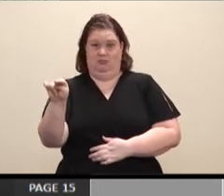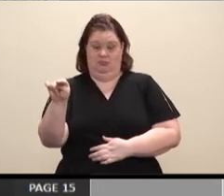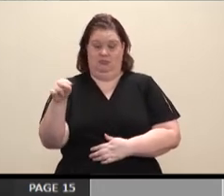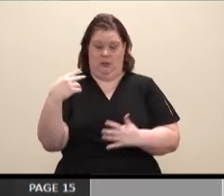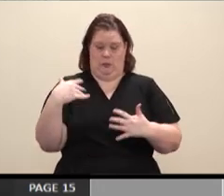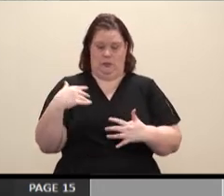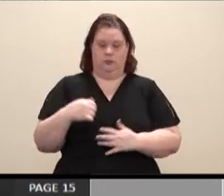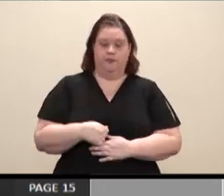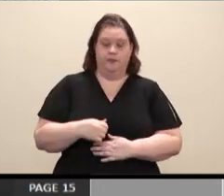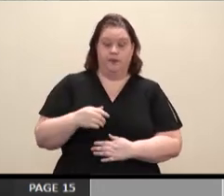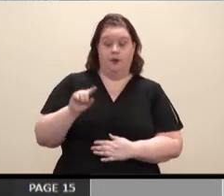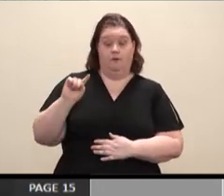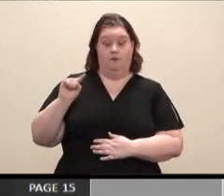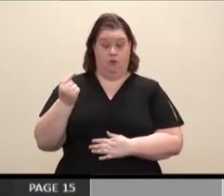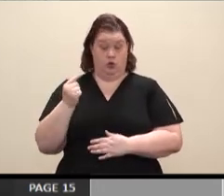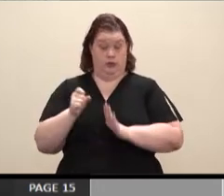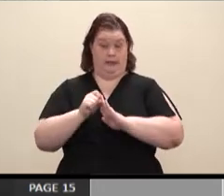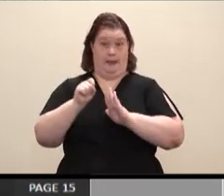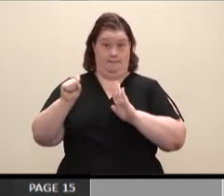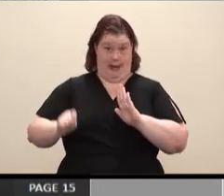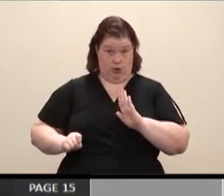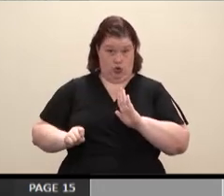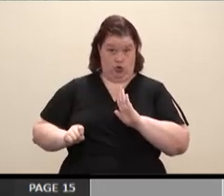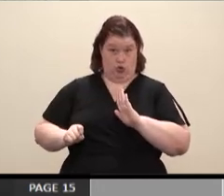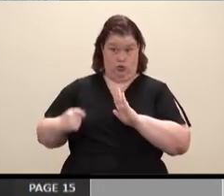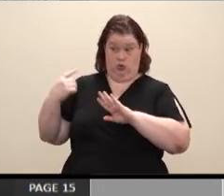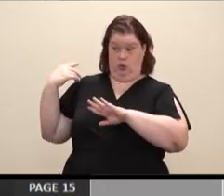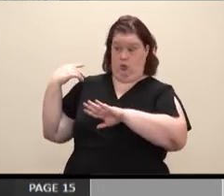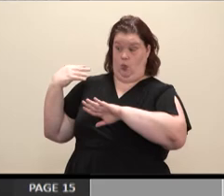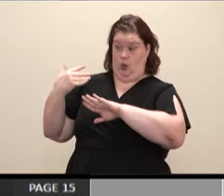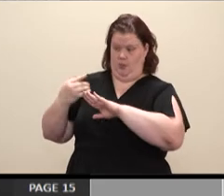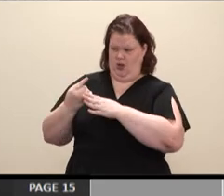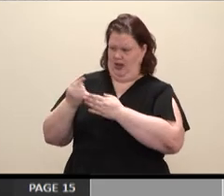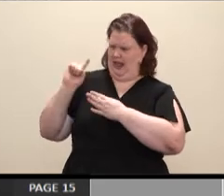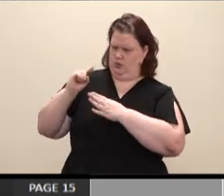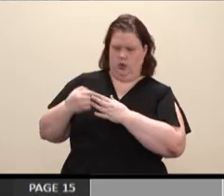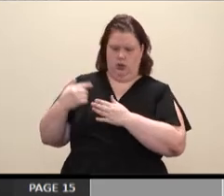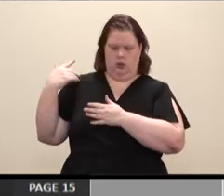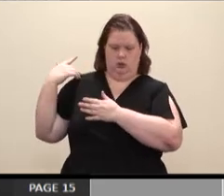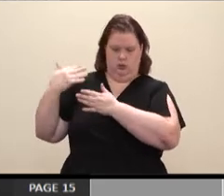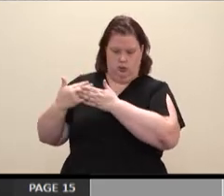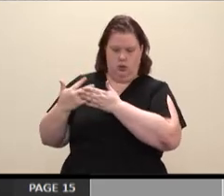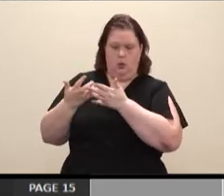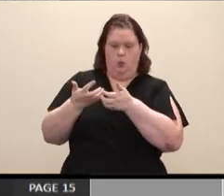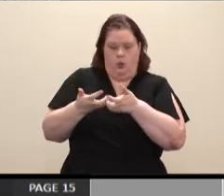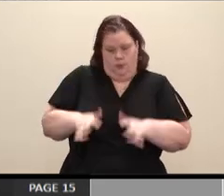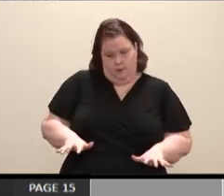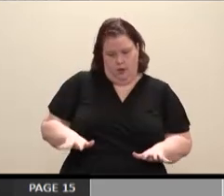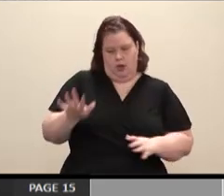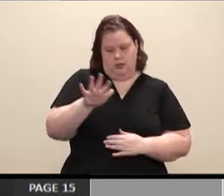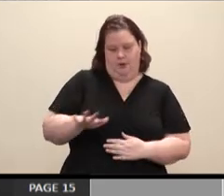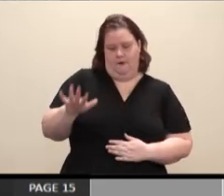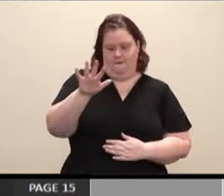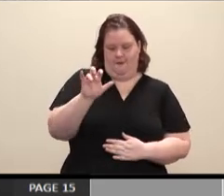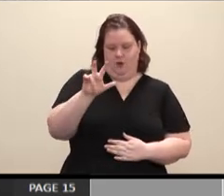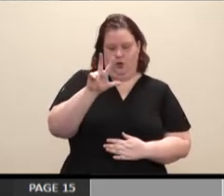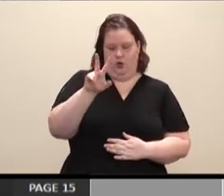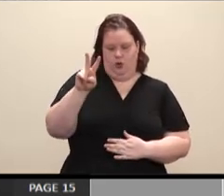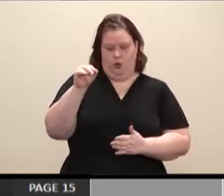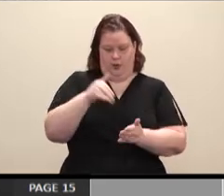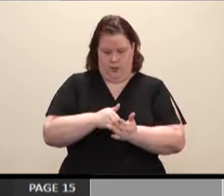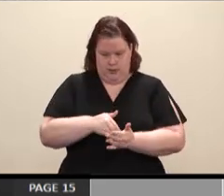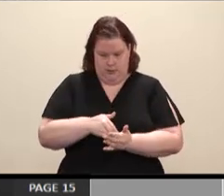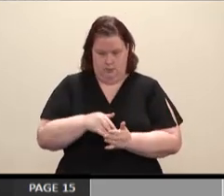first semester, which was our rules up until about a week ago, we would have lost about $532,000. Now, these numbers